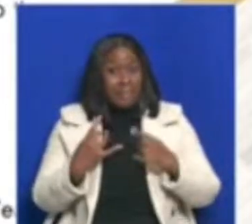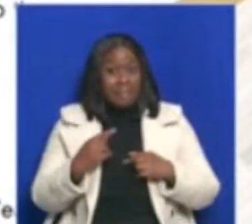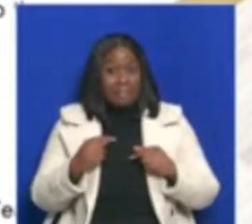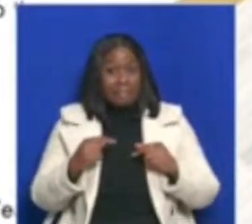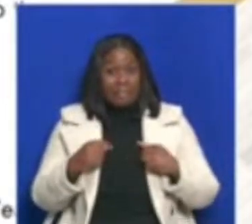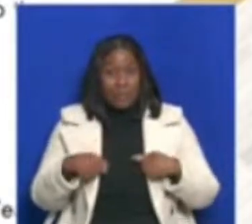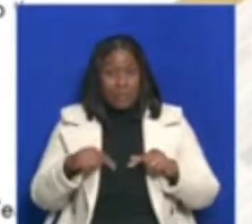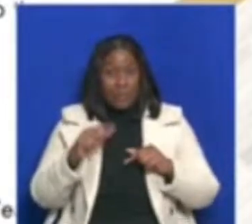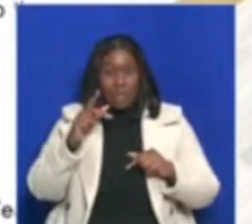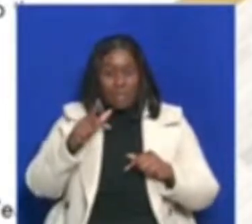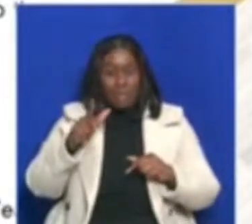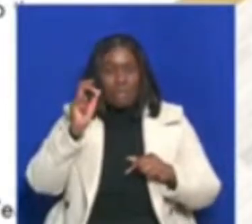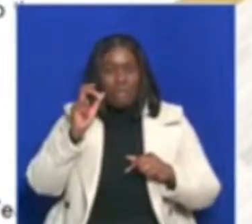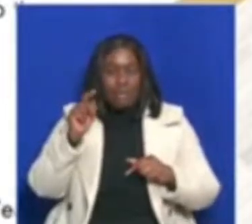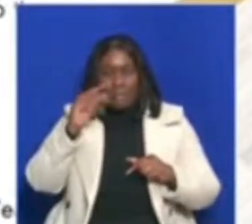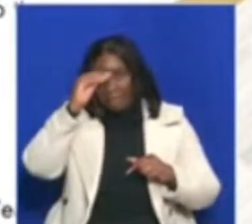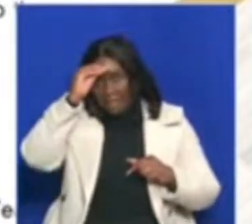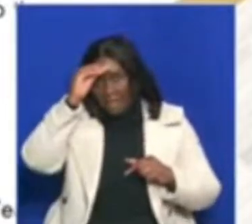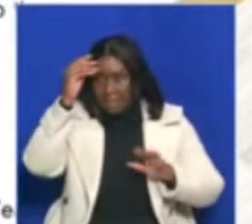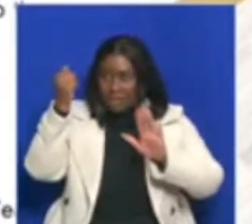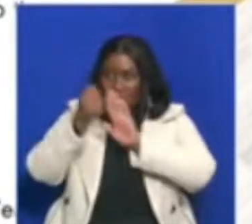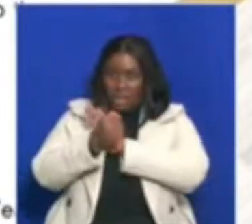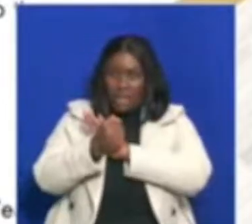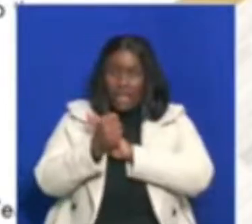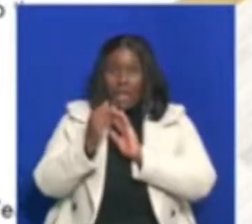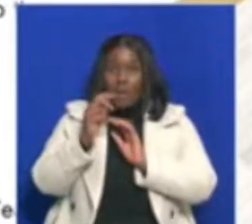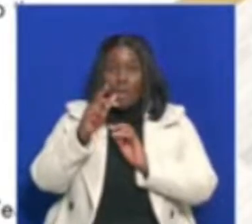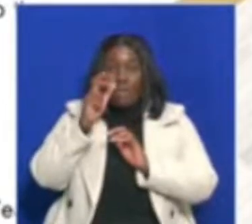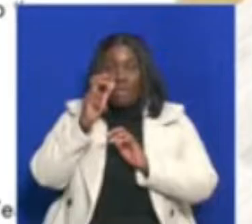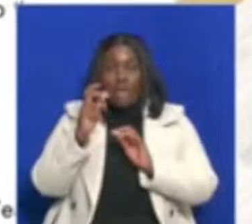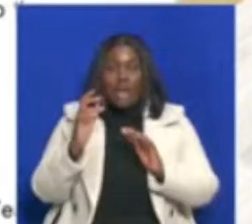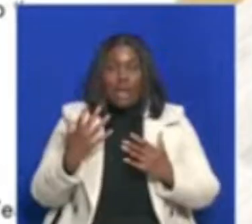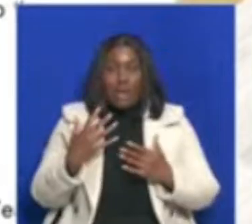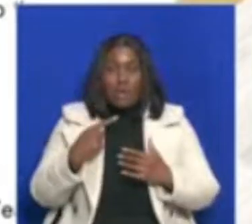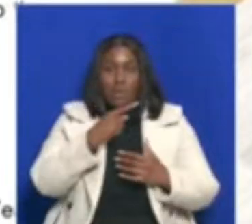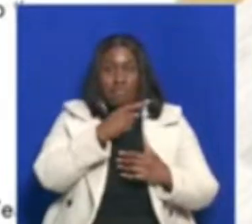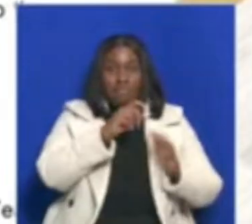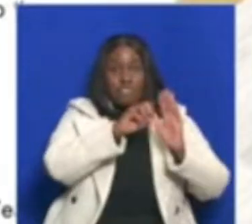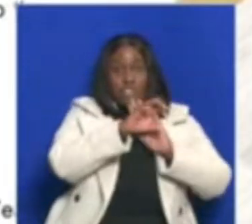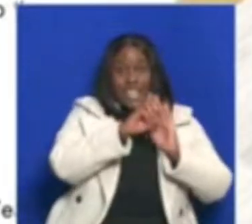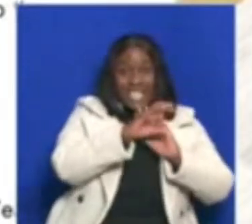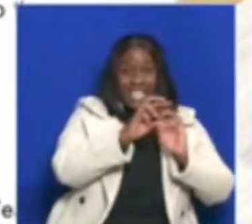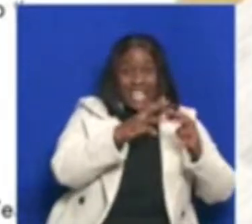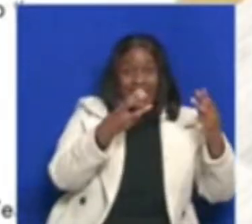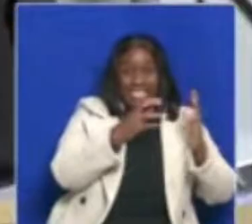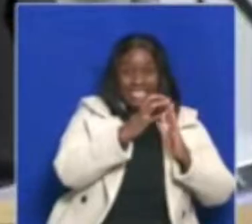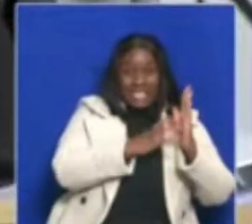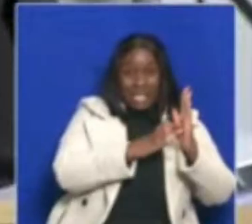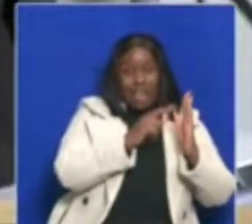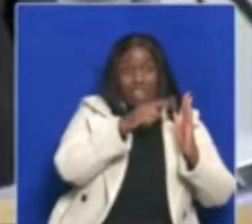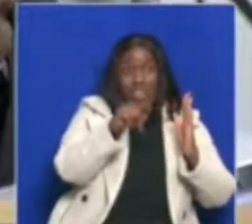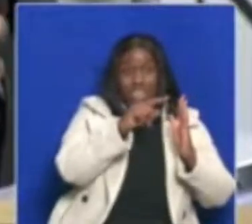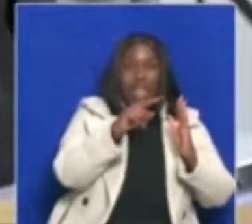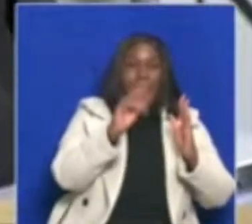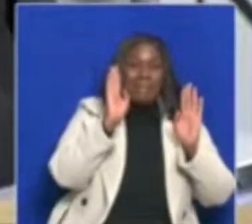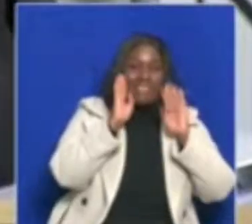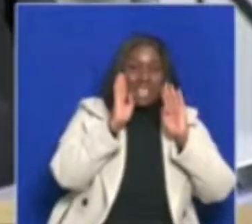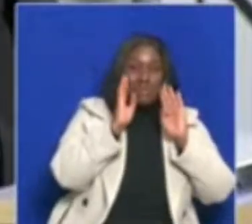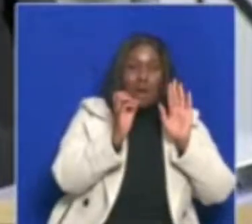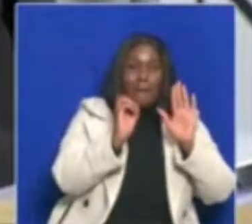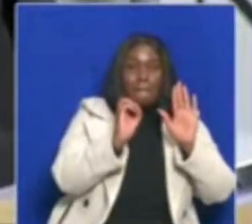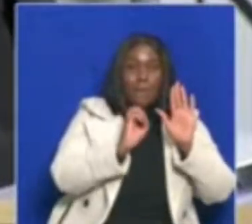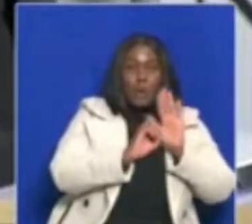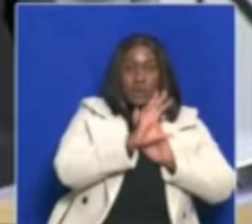through social media posted by journalists. So when you look at your Facebook page, you'll see